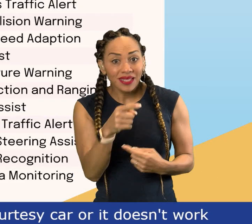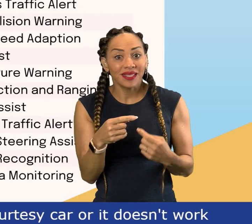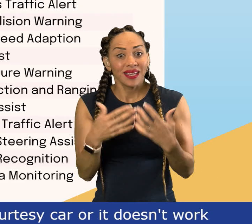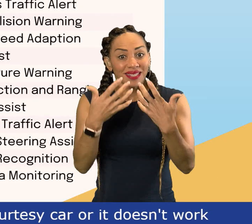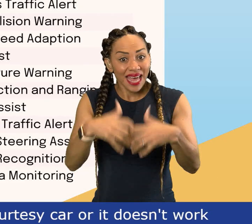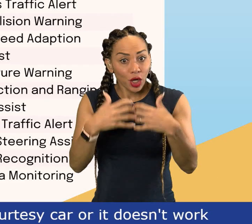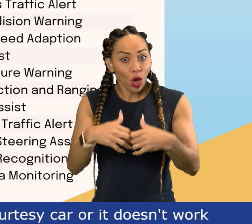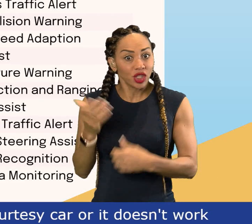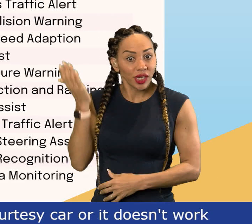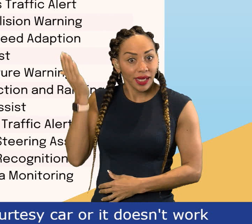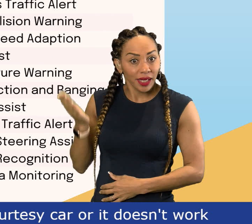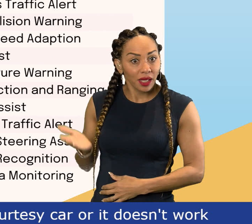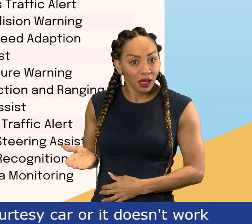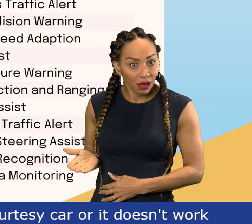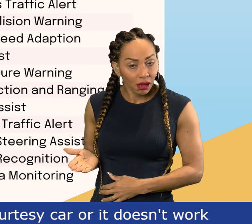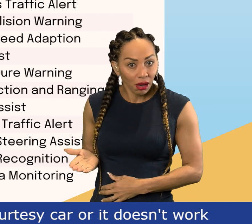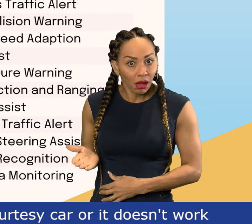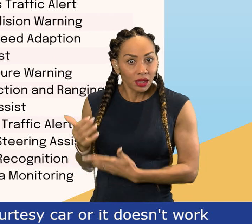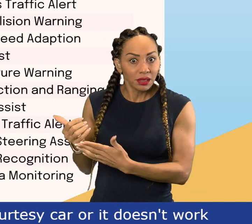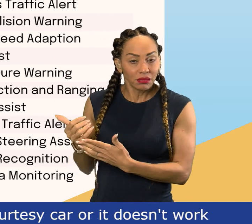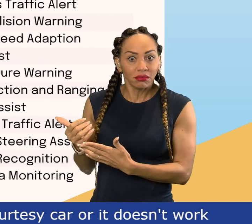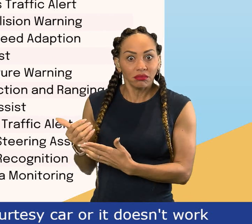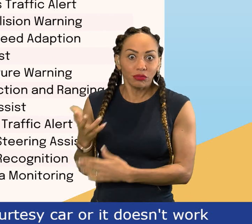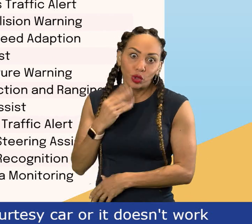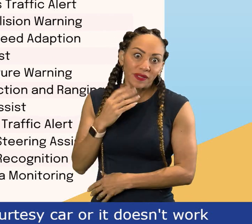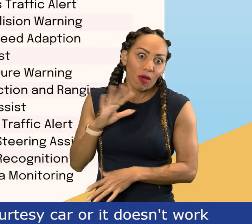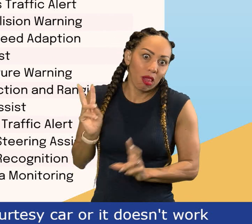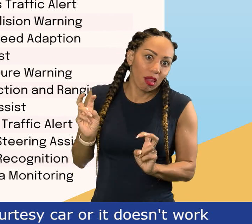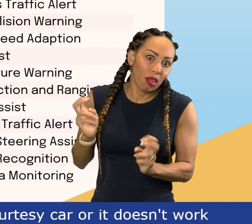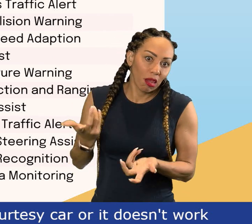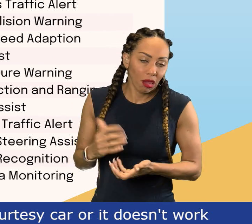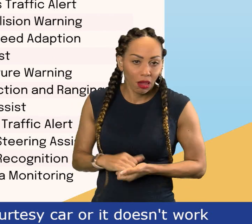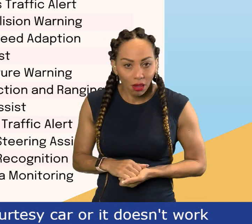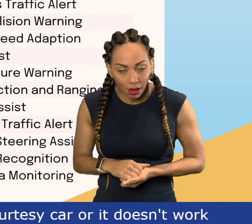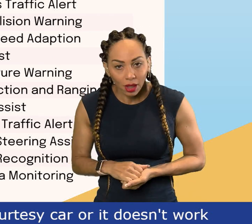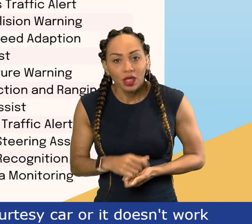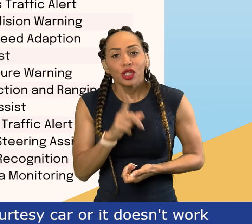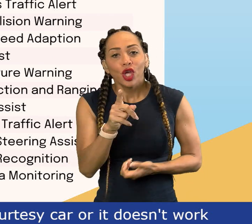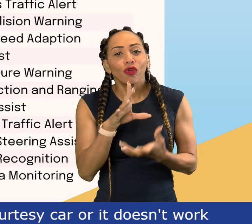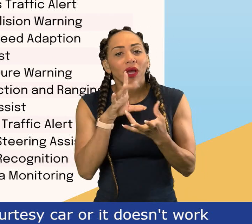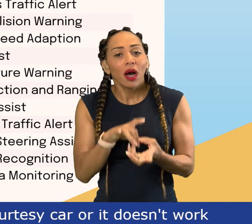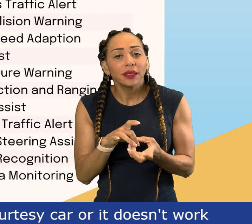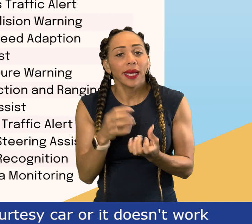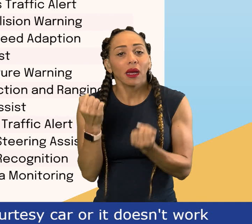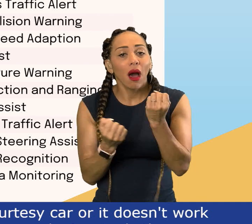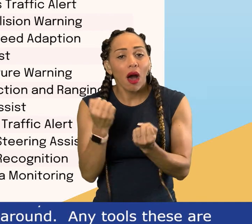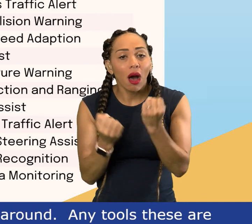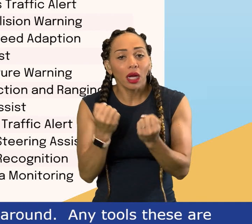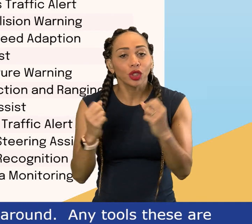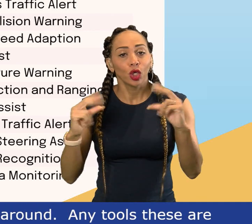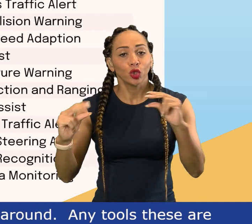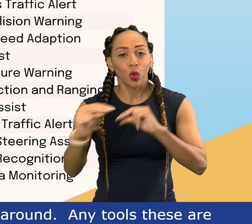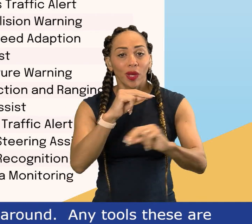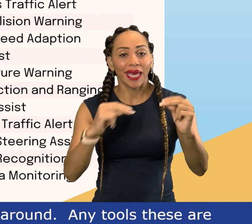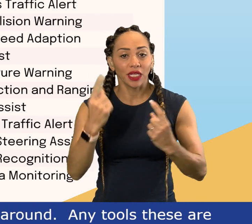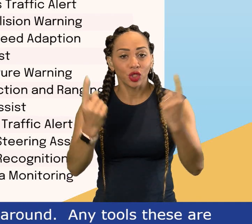useful. Aside from that, we're seeing, so as Steve mentioned before, the cars talking to each other in theory. Once they get that working and allow different